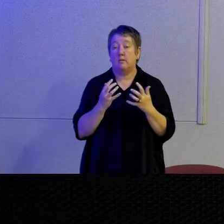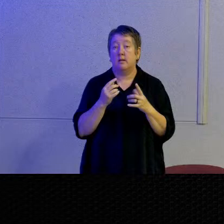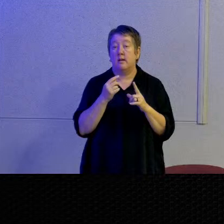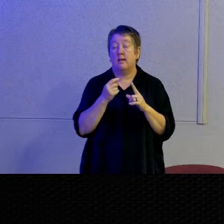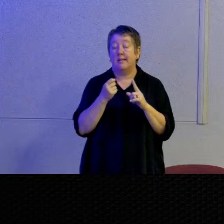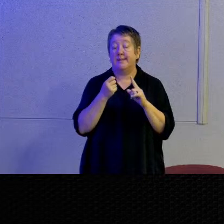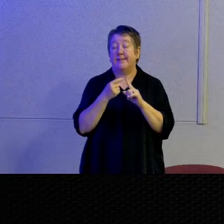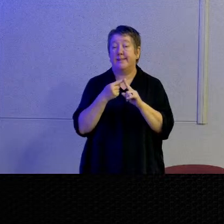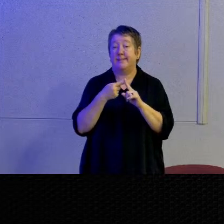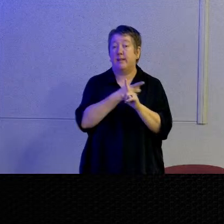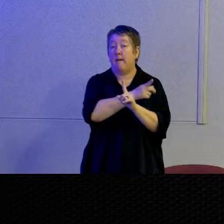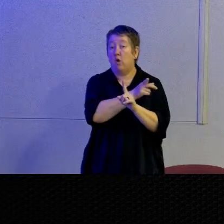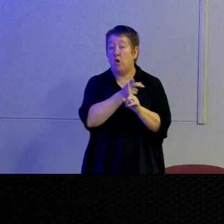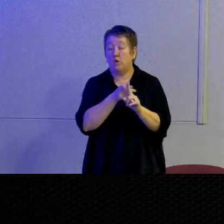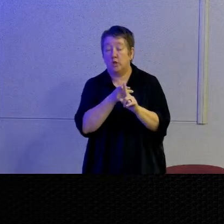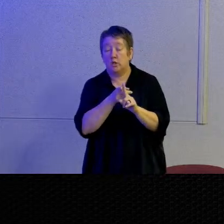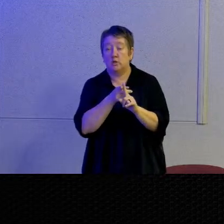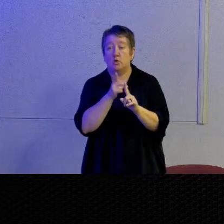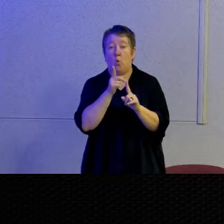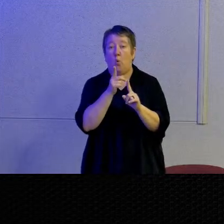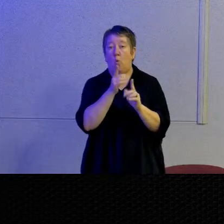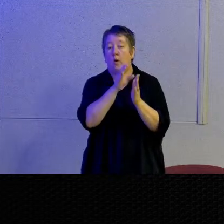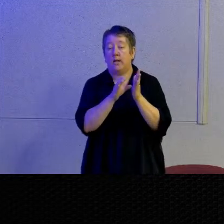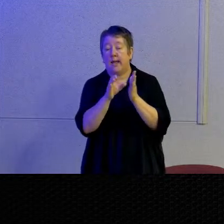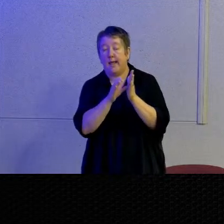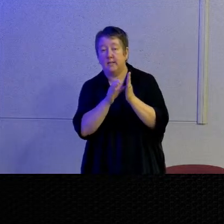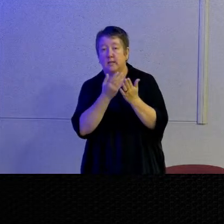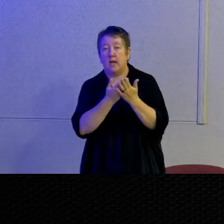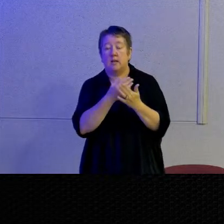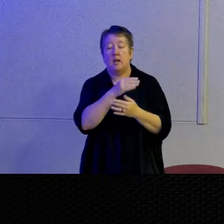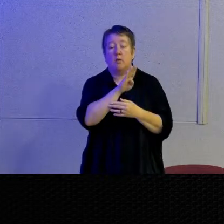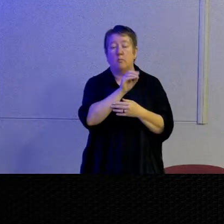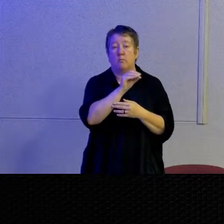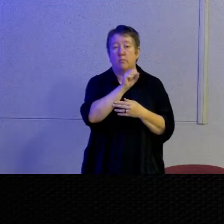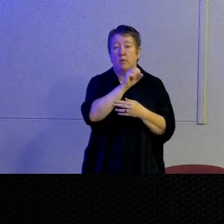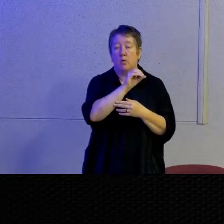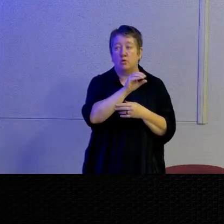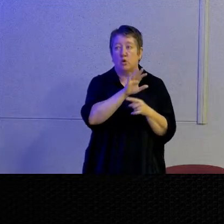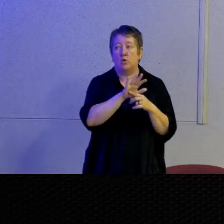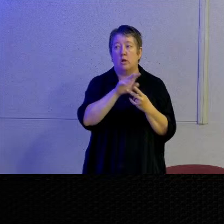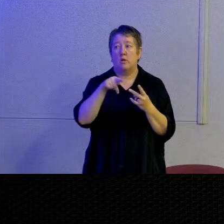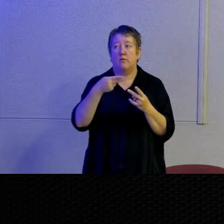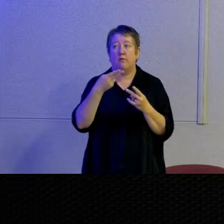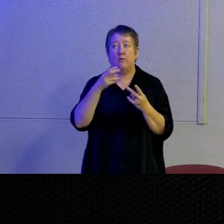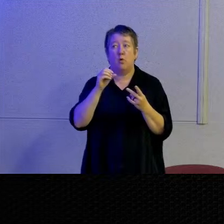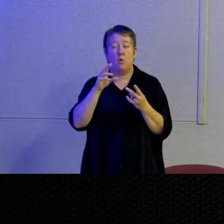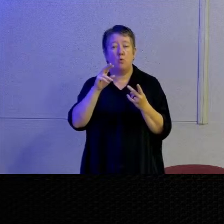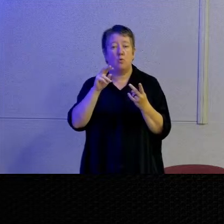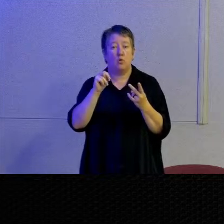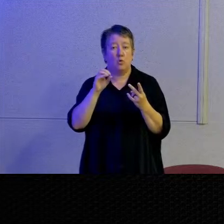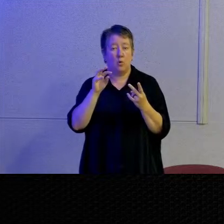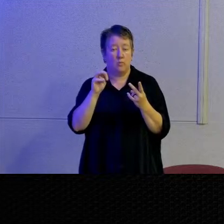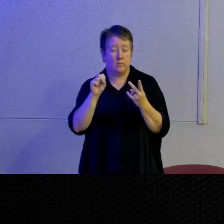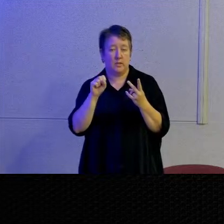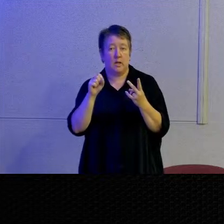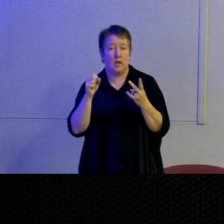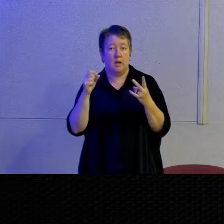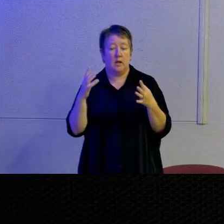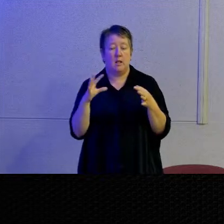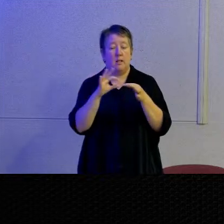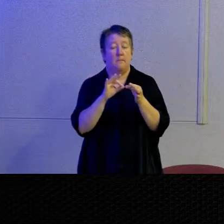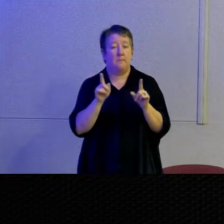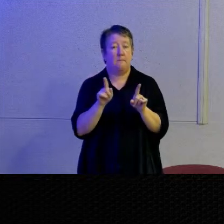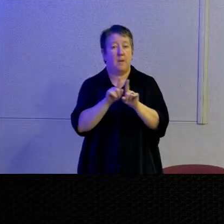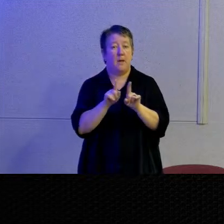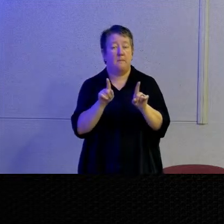divergence by pairing up bosons and fermions. And that is what happens in